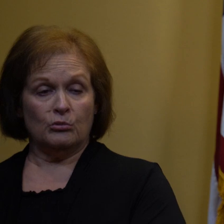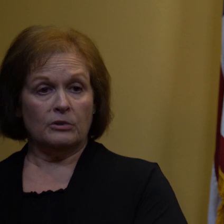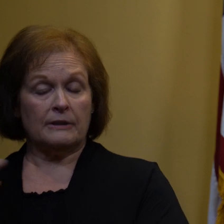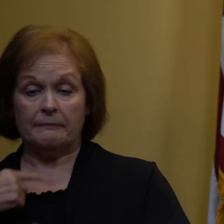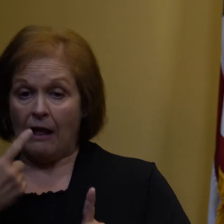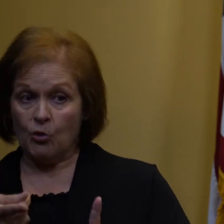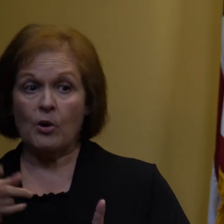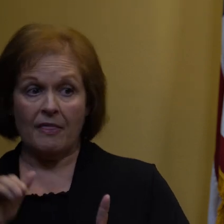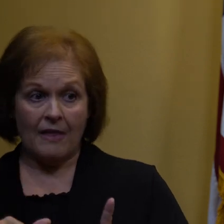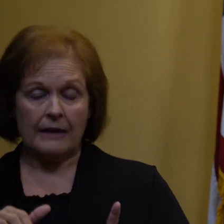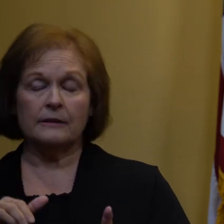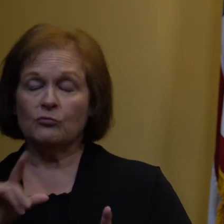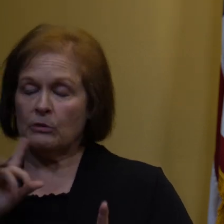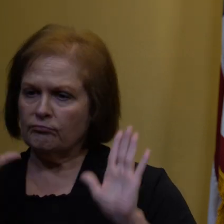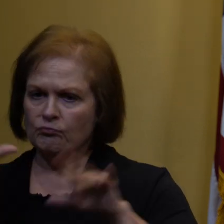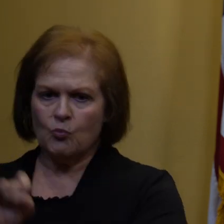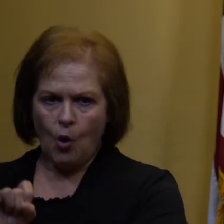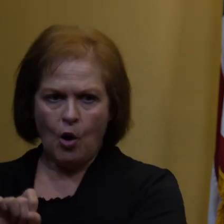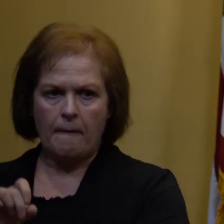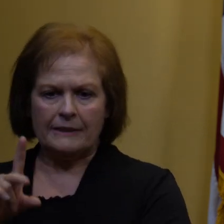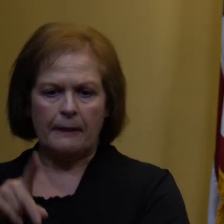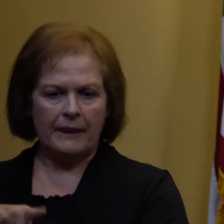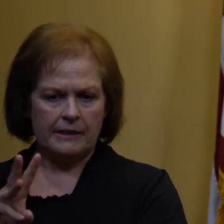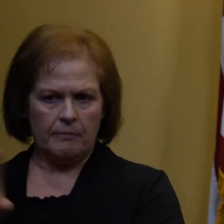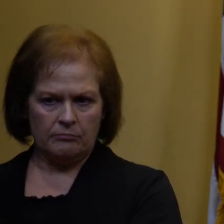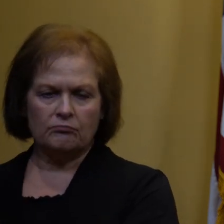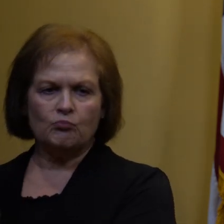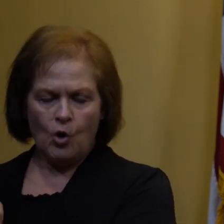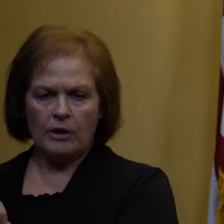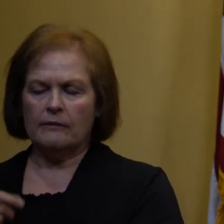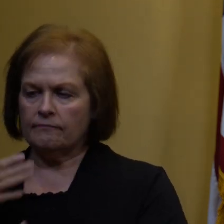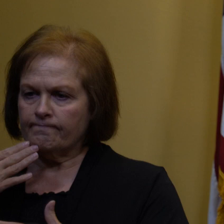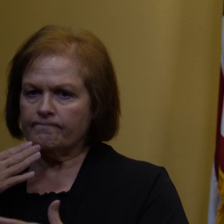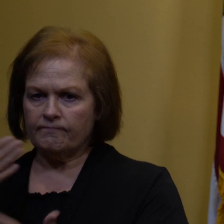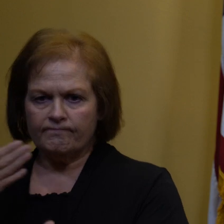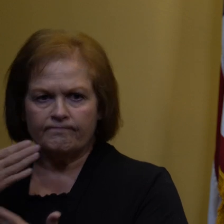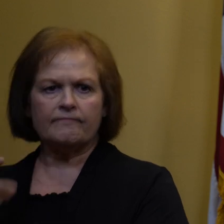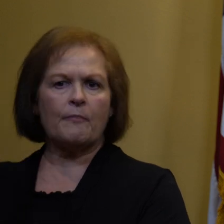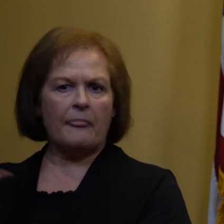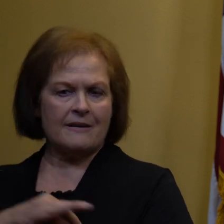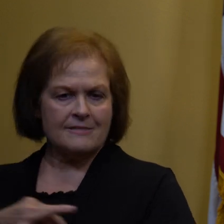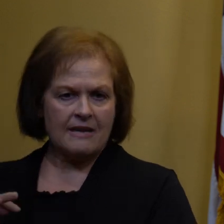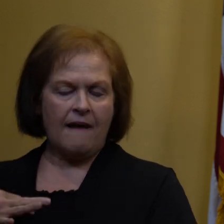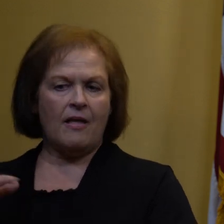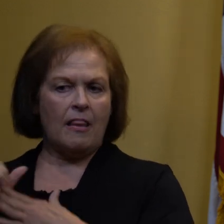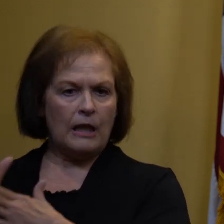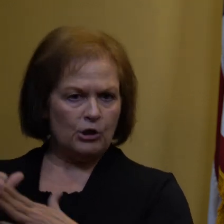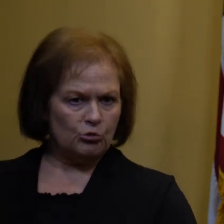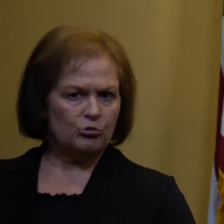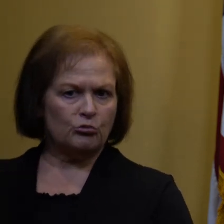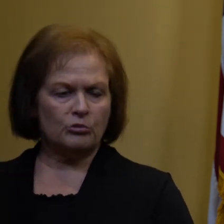I'm telling you, great work by DPW. Just giving a shout out to the staff, the leadership